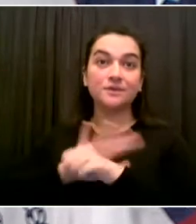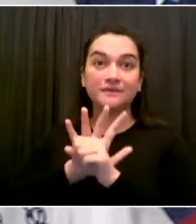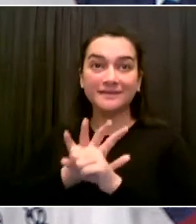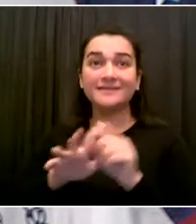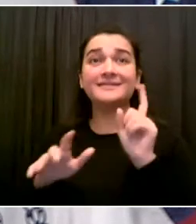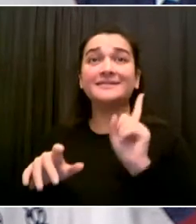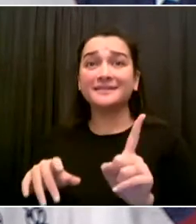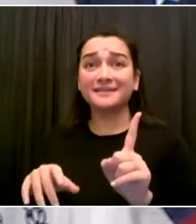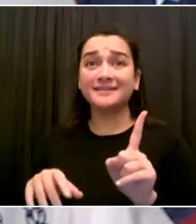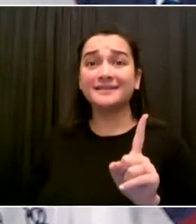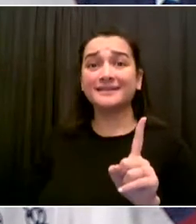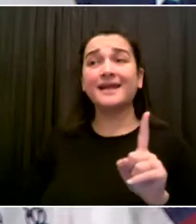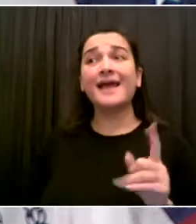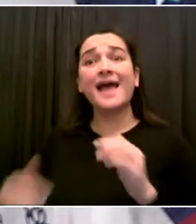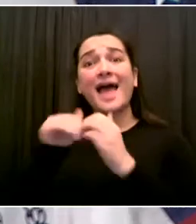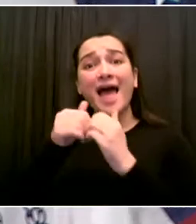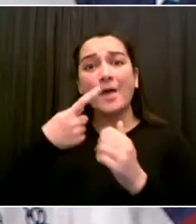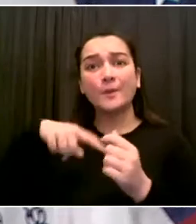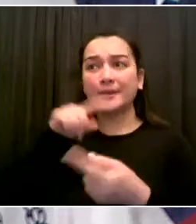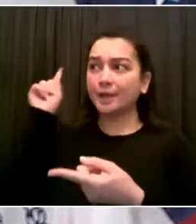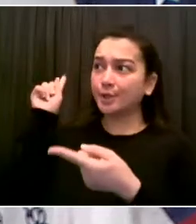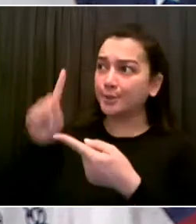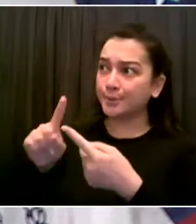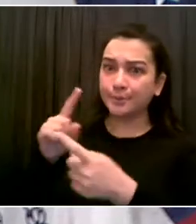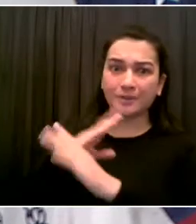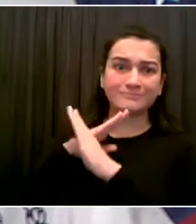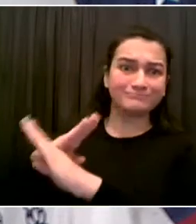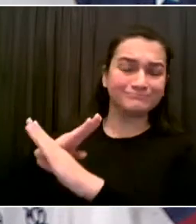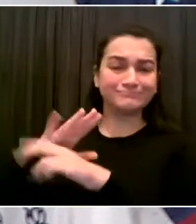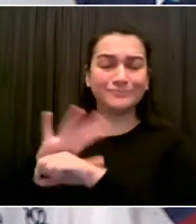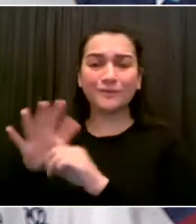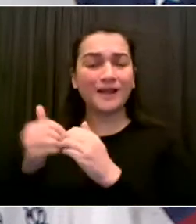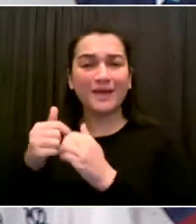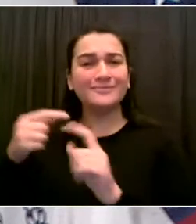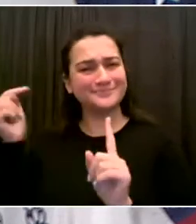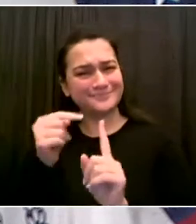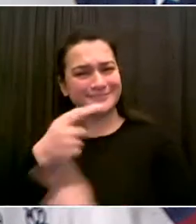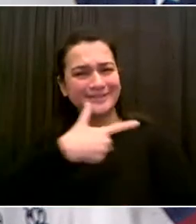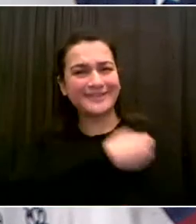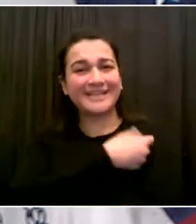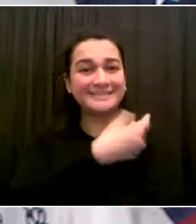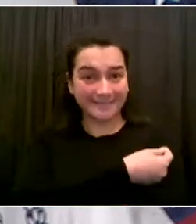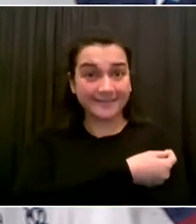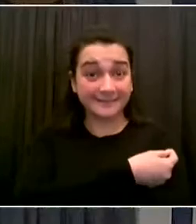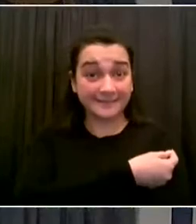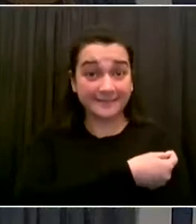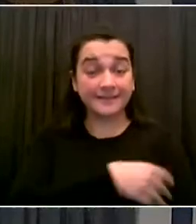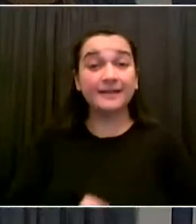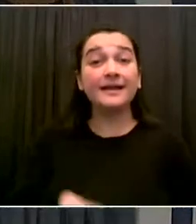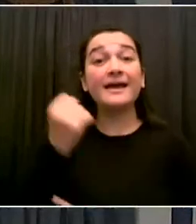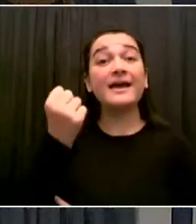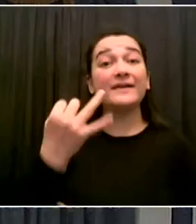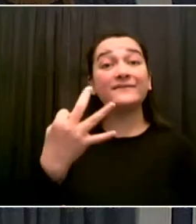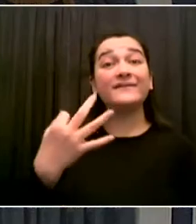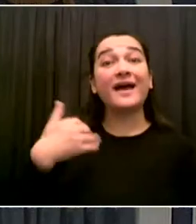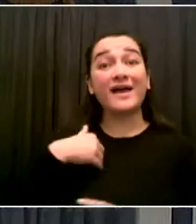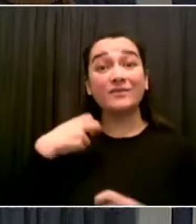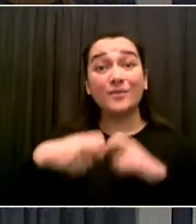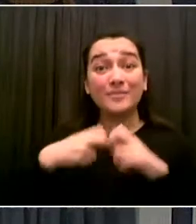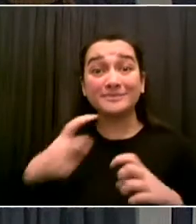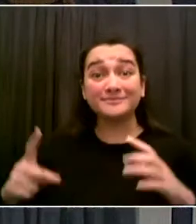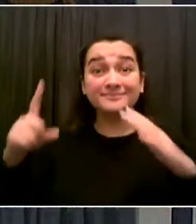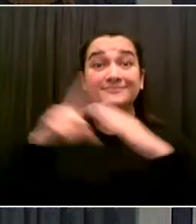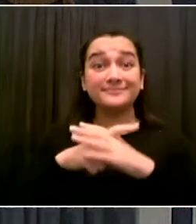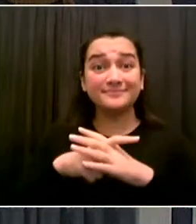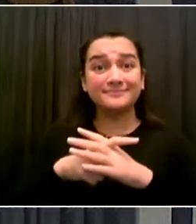look into that problem and just make sure we are finding every fact we can. I'll turn to Dr. Varma and Dr. Choksi.